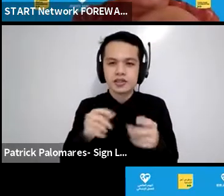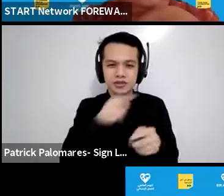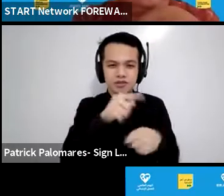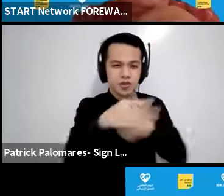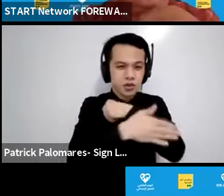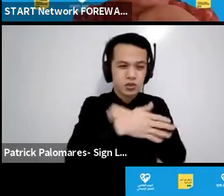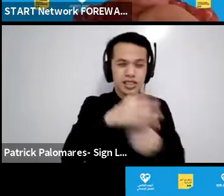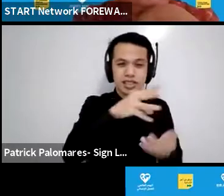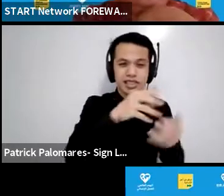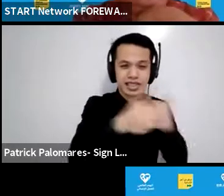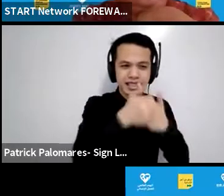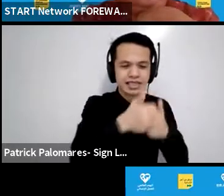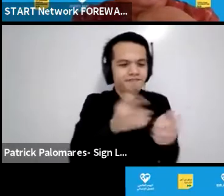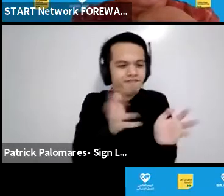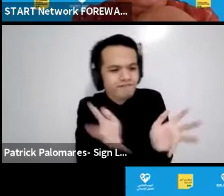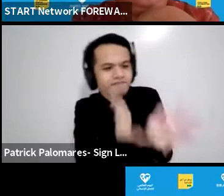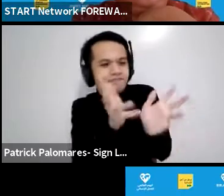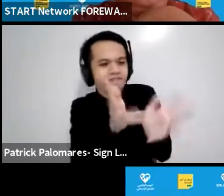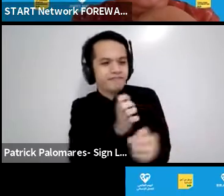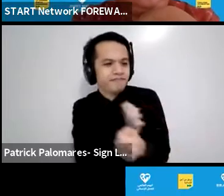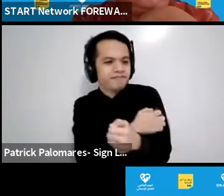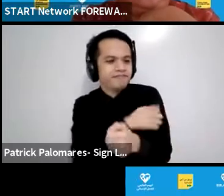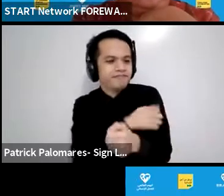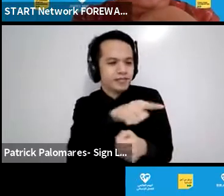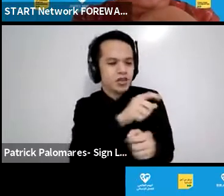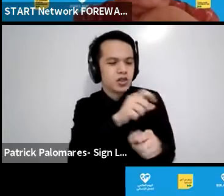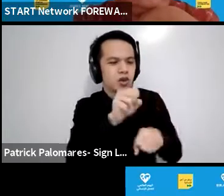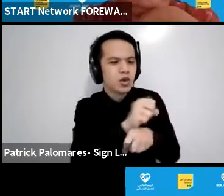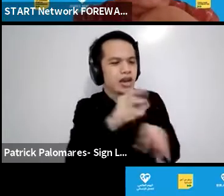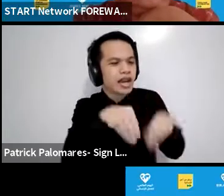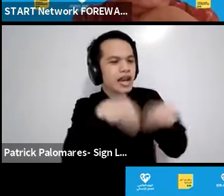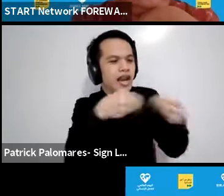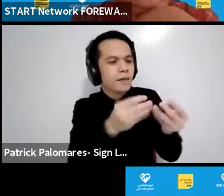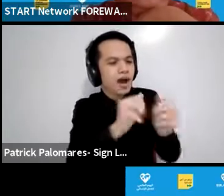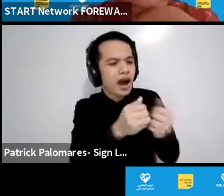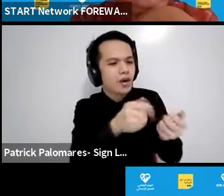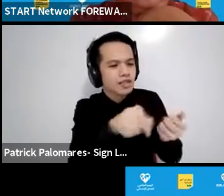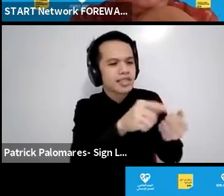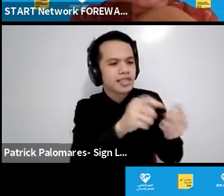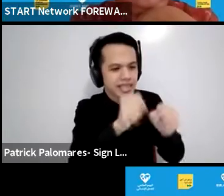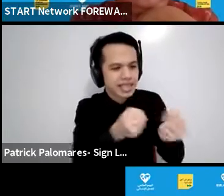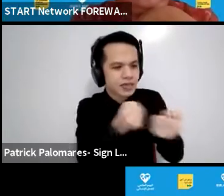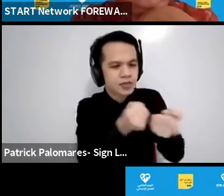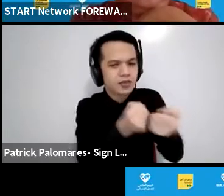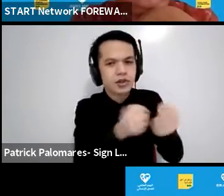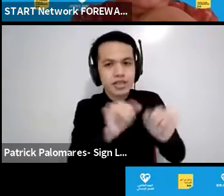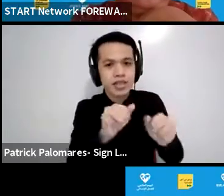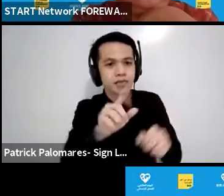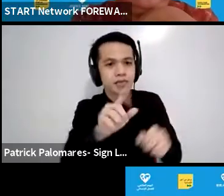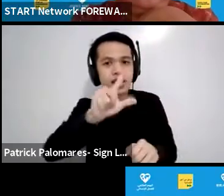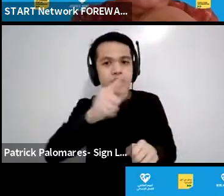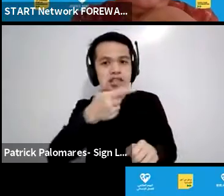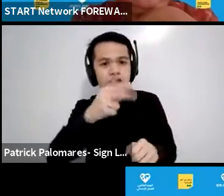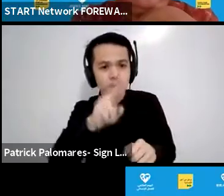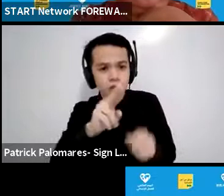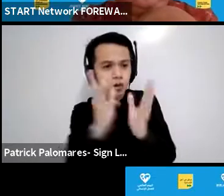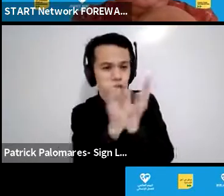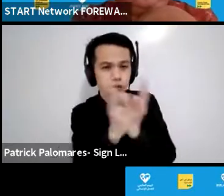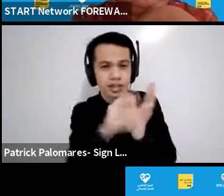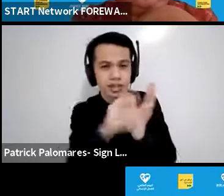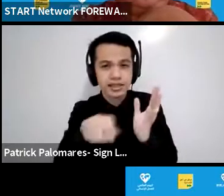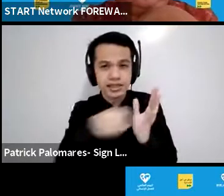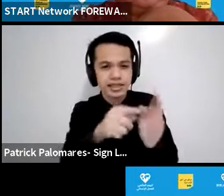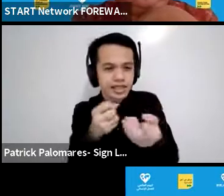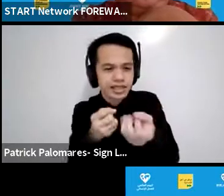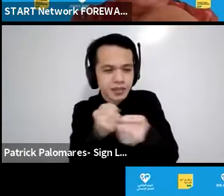we empower them. We try to work on durable solutions, and also to support local communities